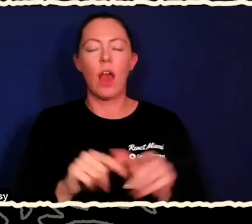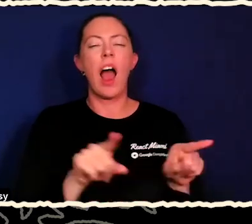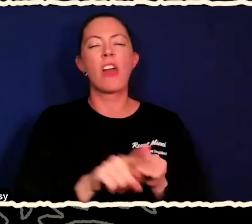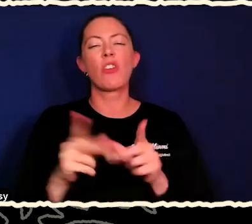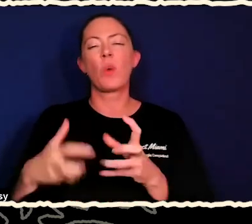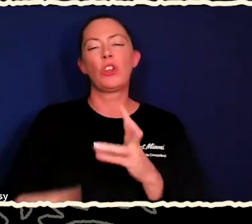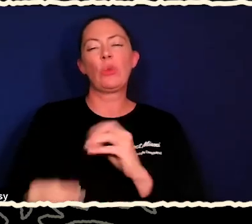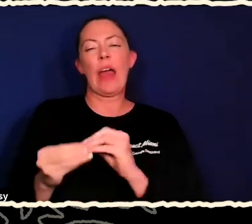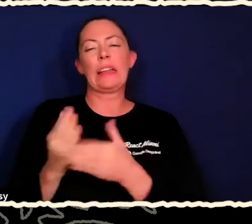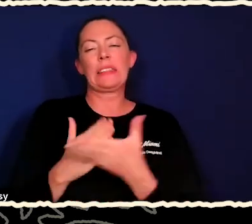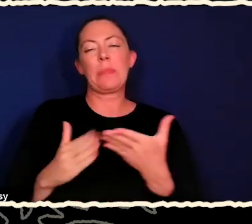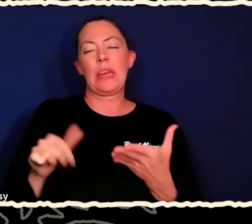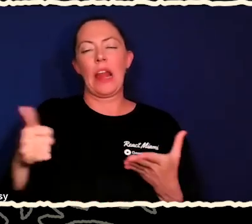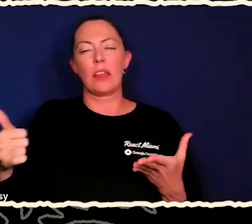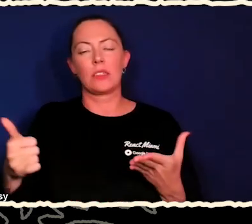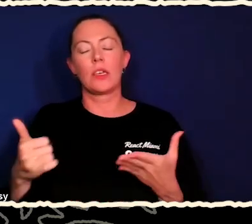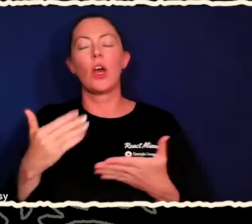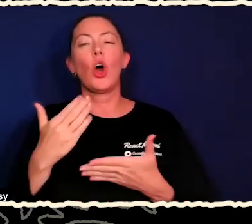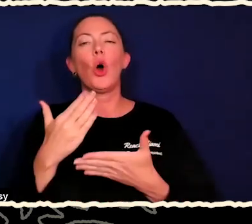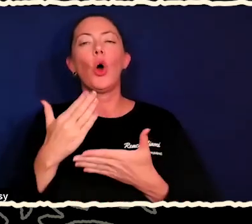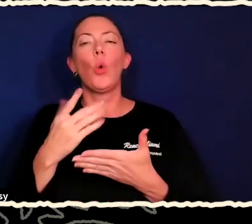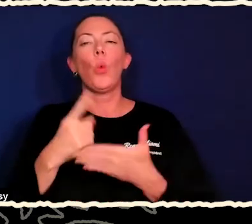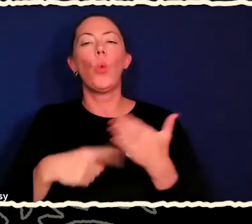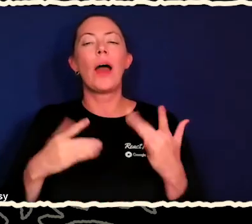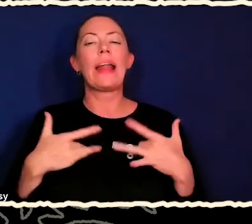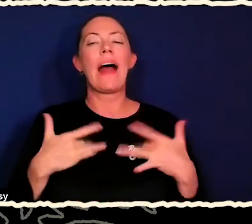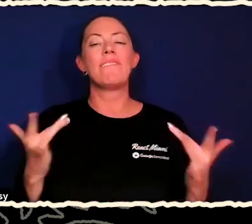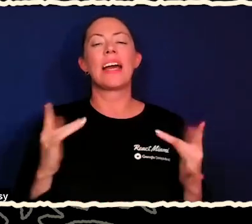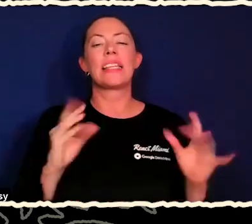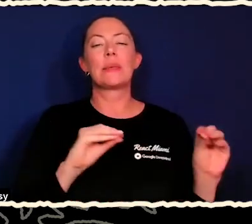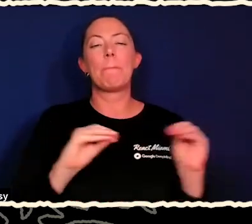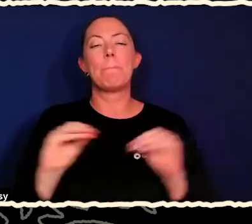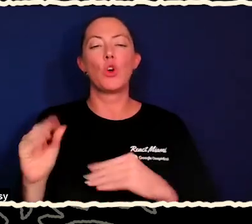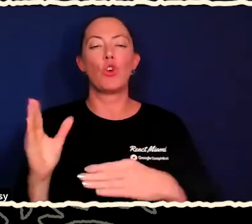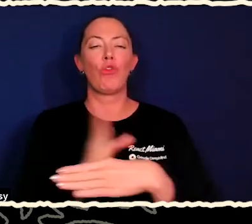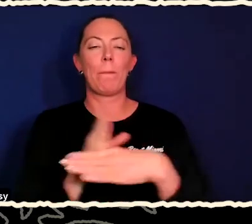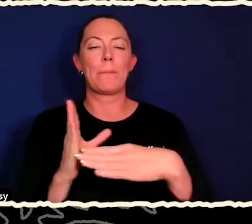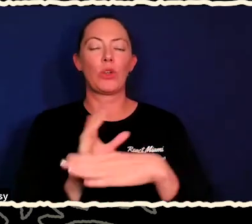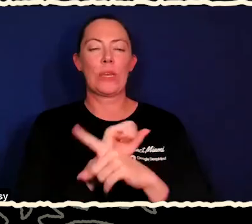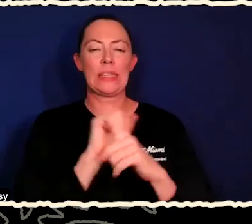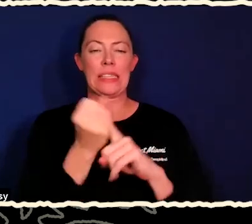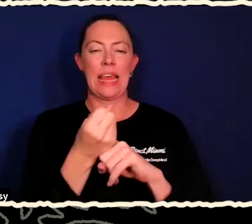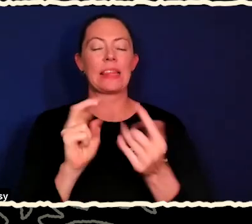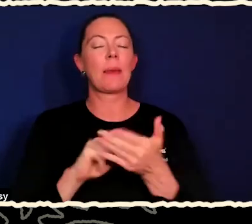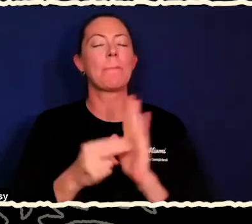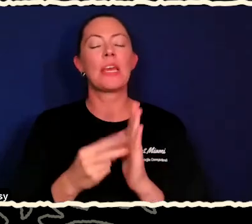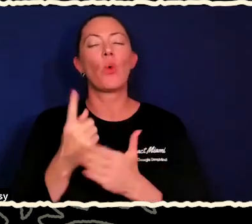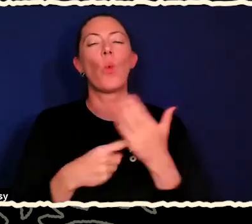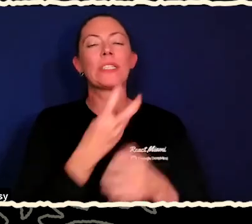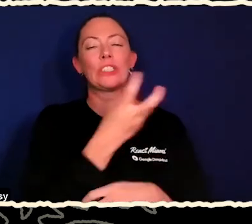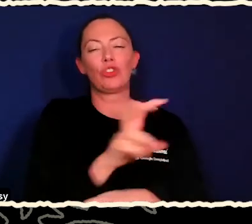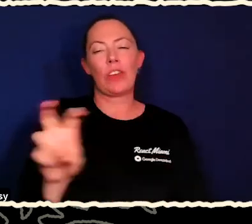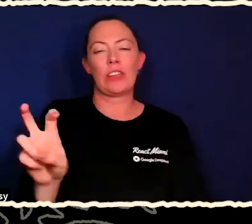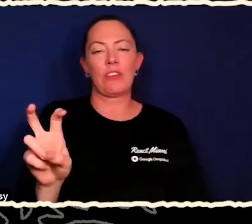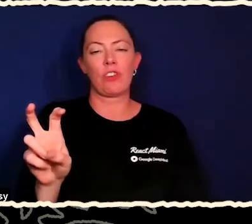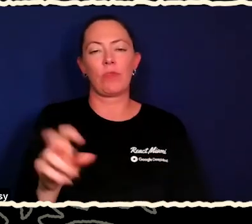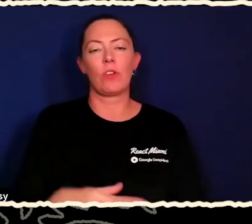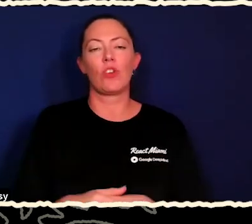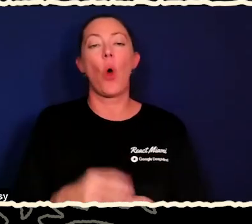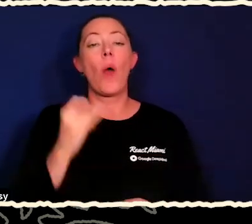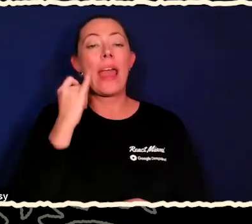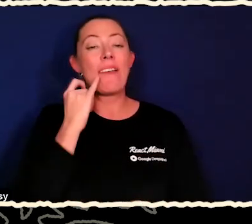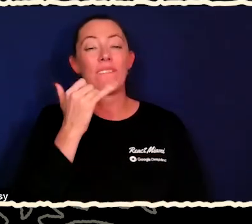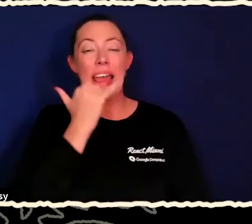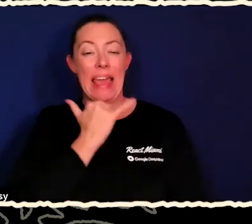What events move between states? So what should the transitions be? Let's take the error state, for